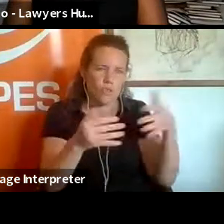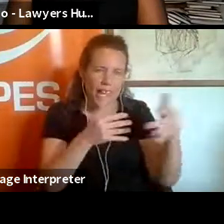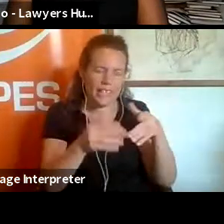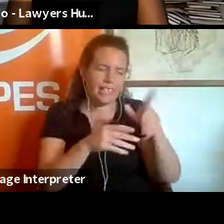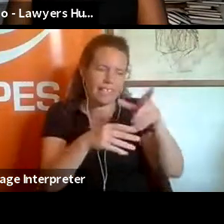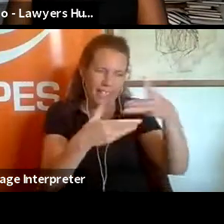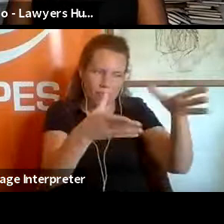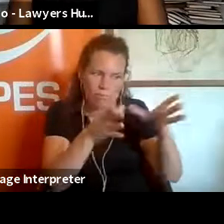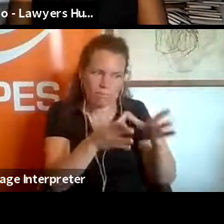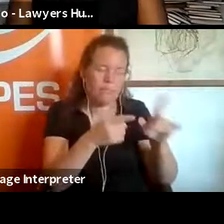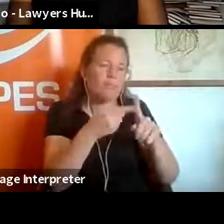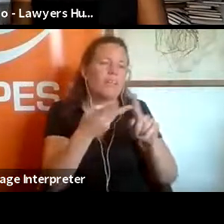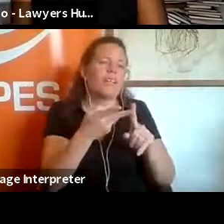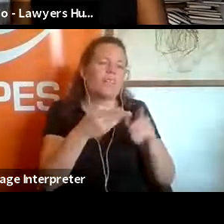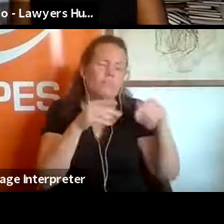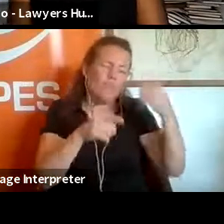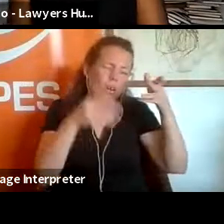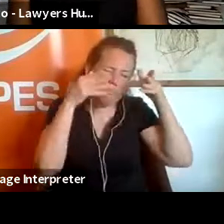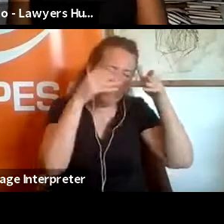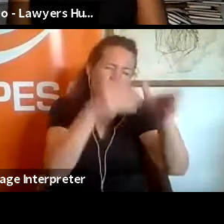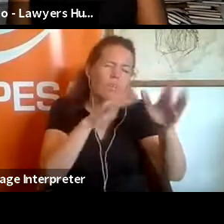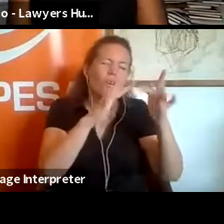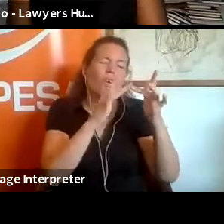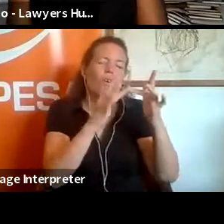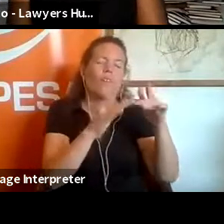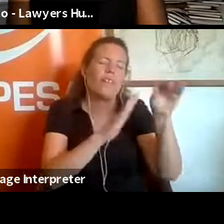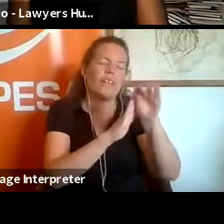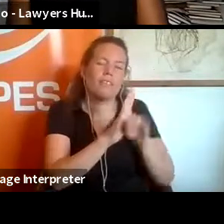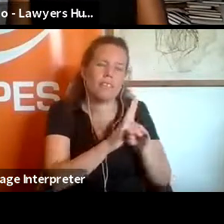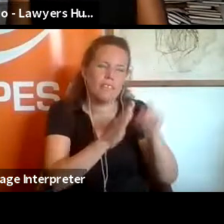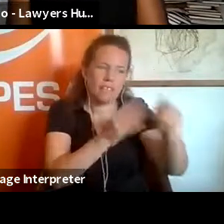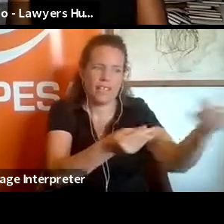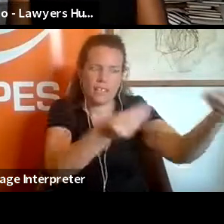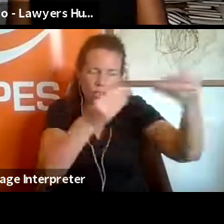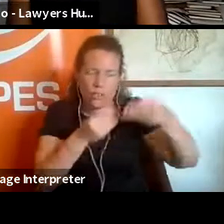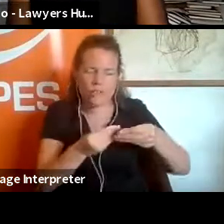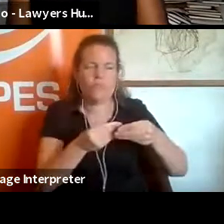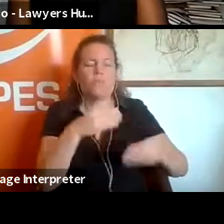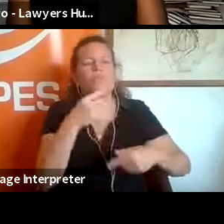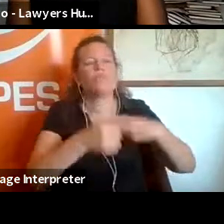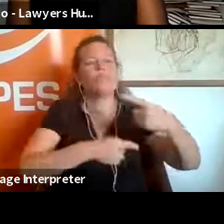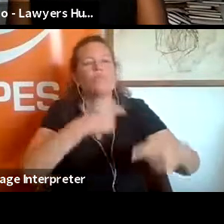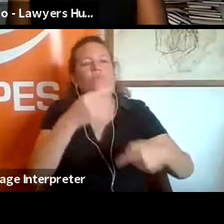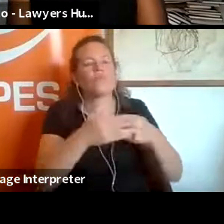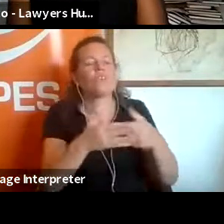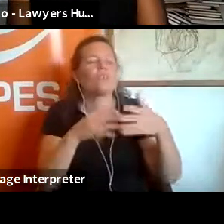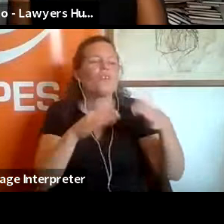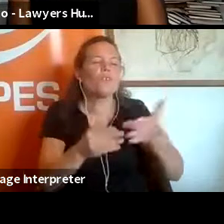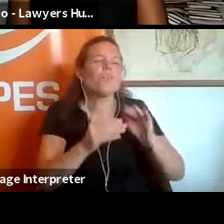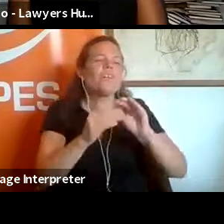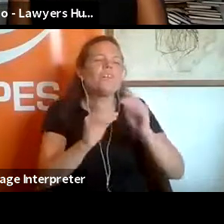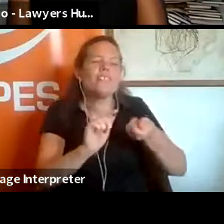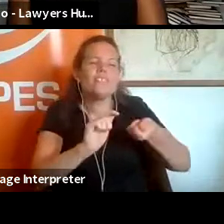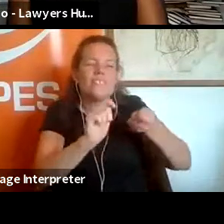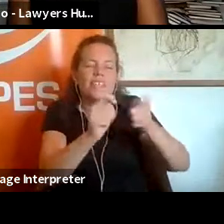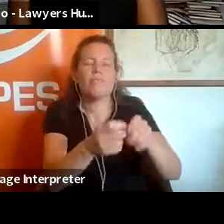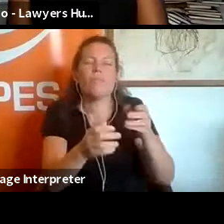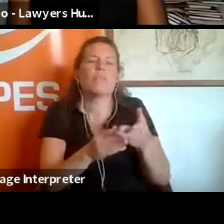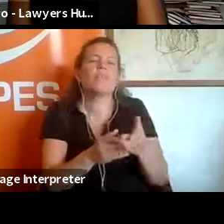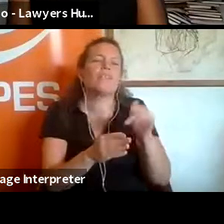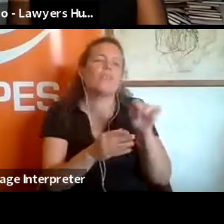online rights specifically. So they also contribute to the process of shaping online speech governance.